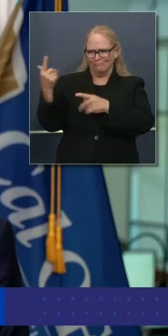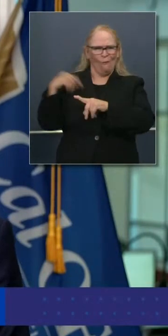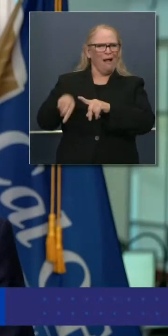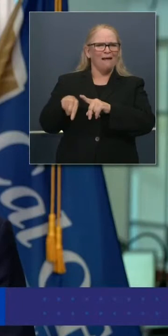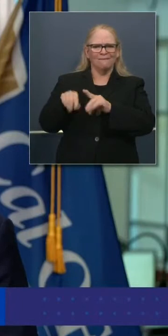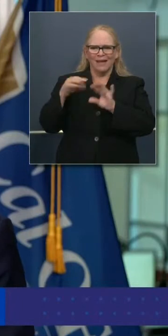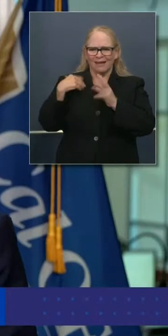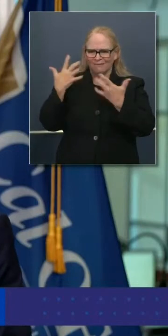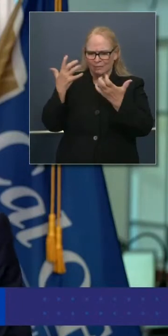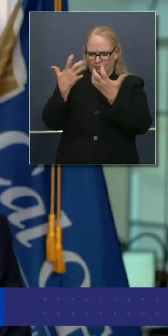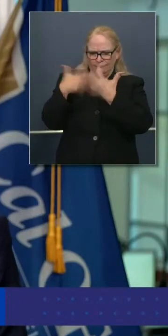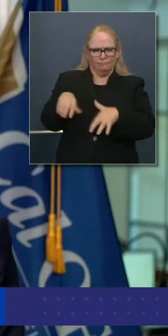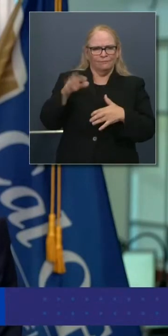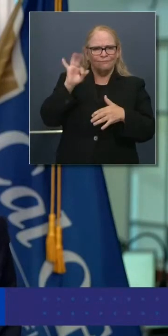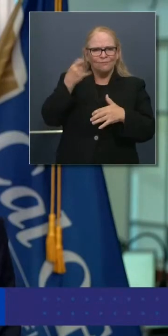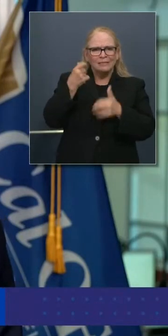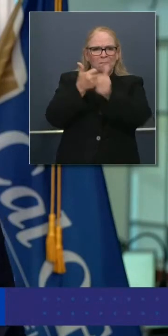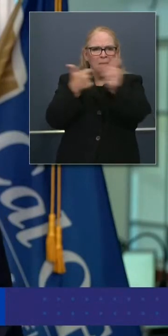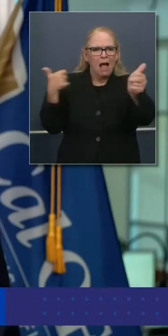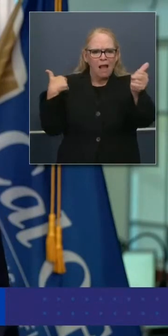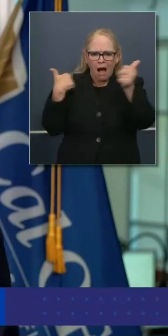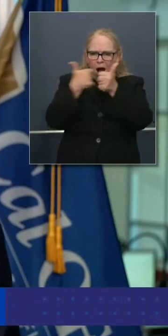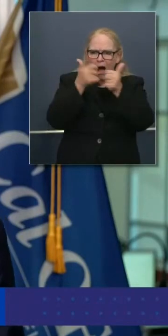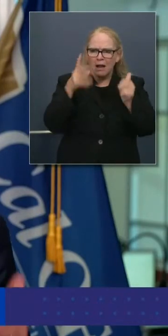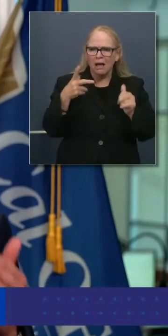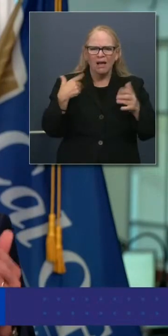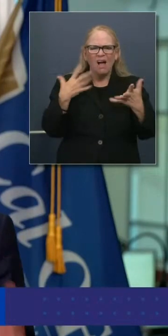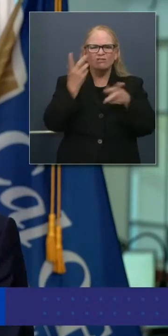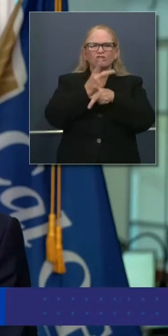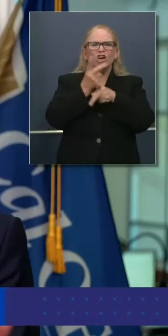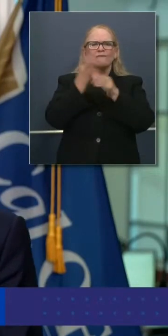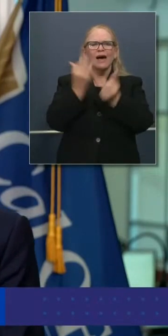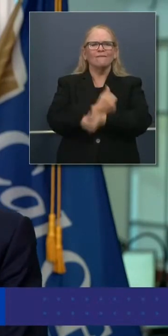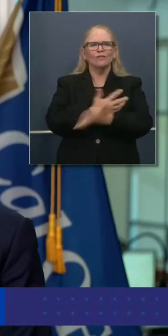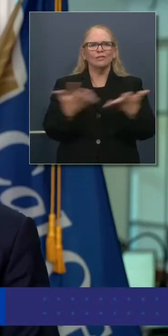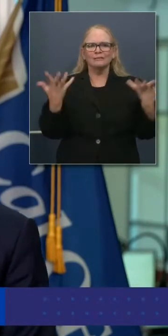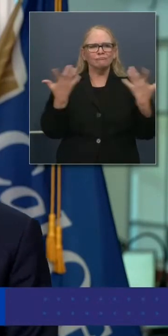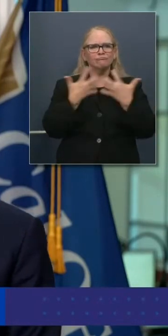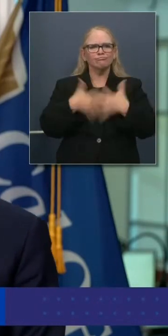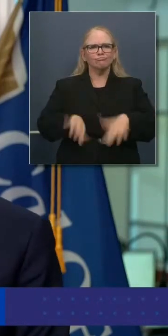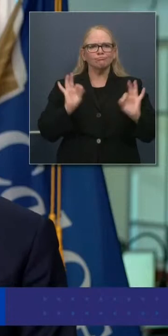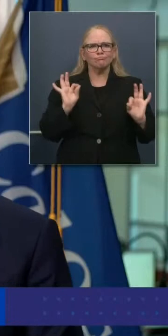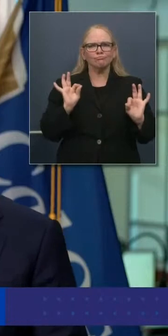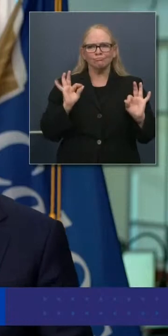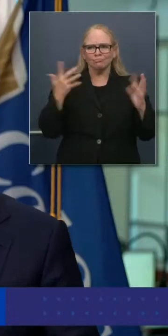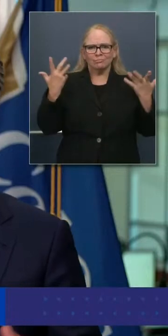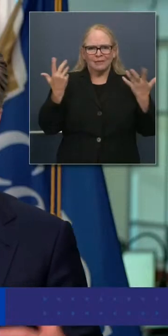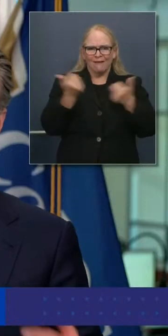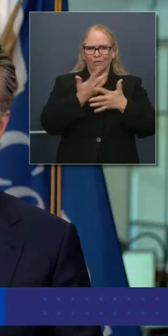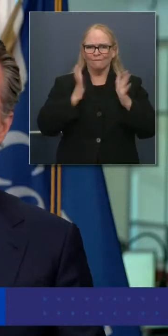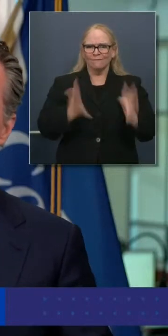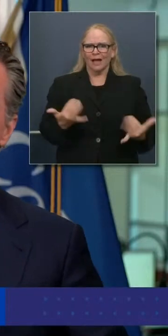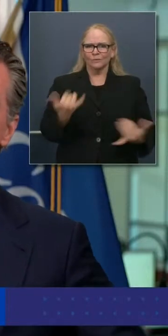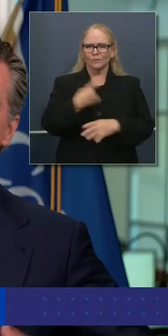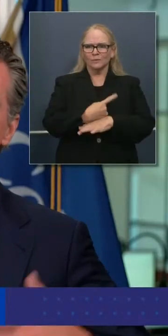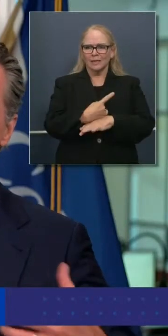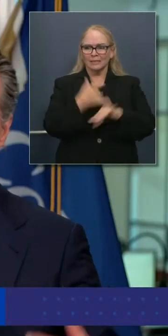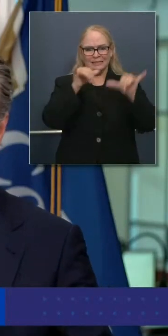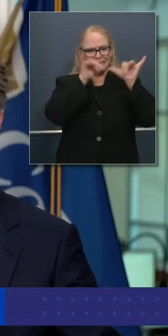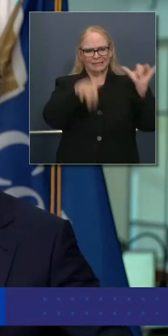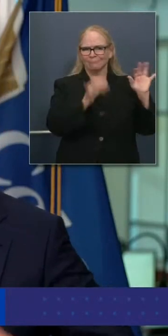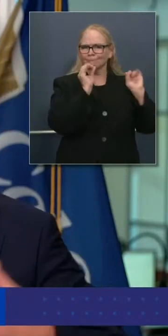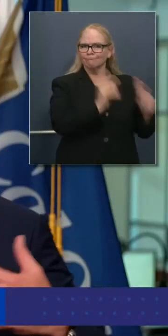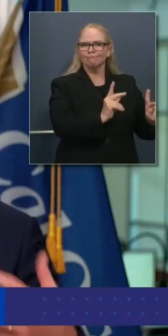a direction not only to address the short-term issues, but as I said, the medium-term issues with this system. And that includes, by the